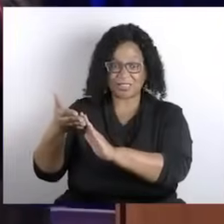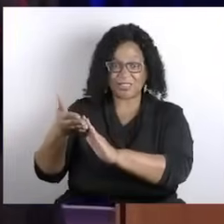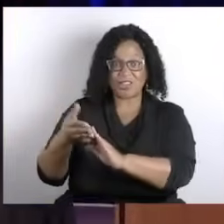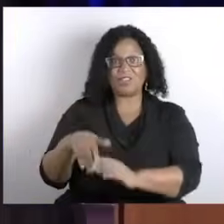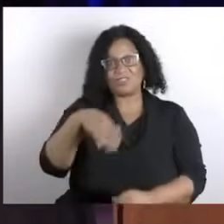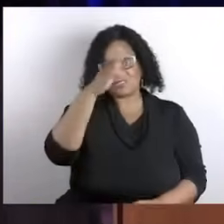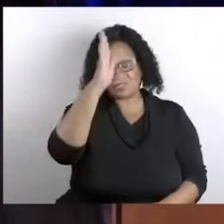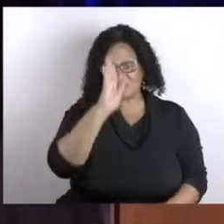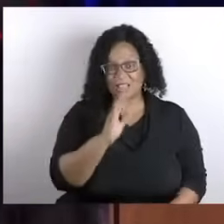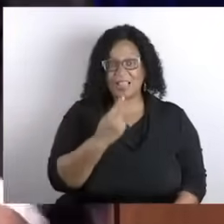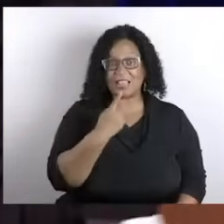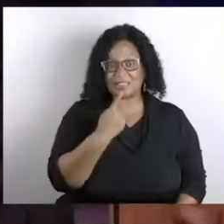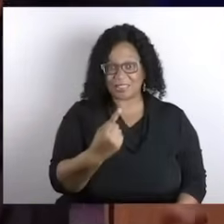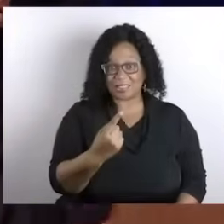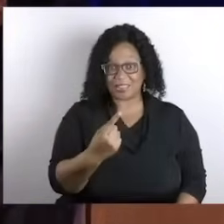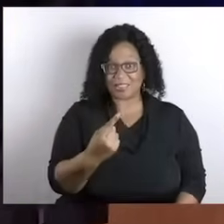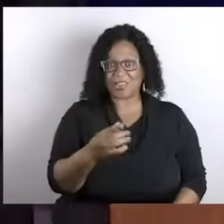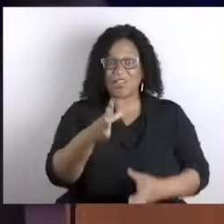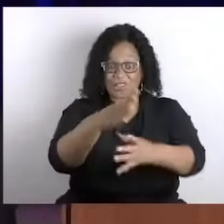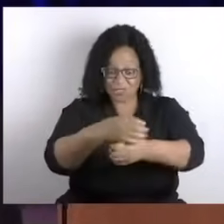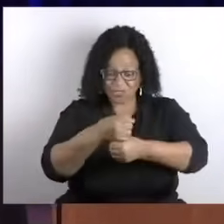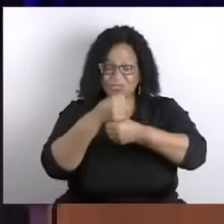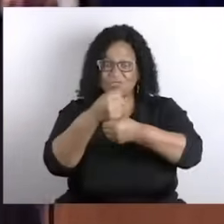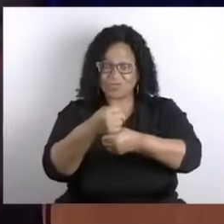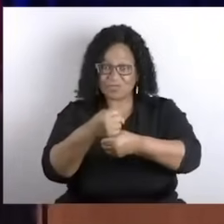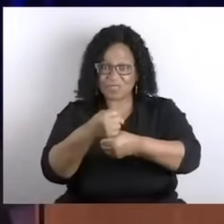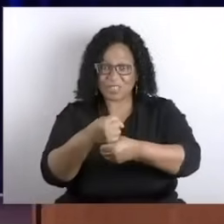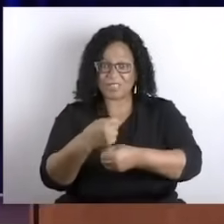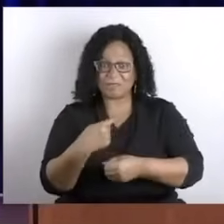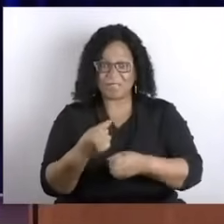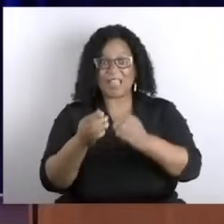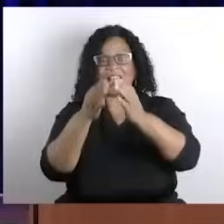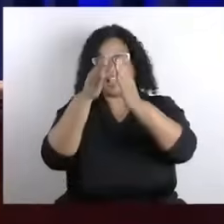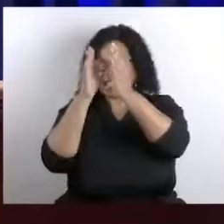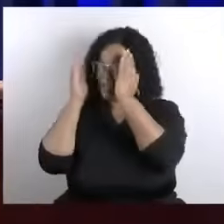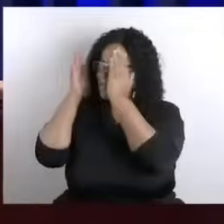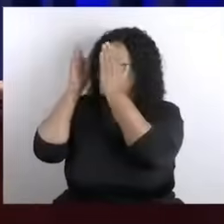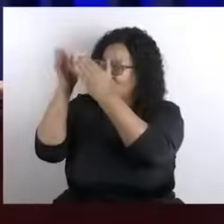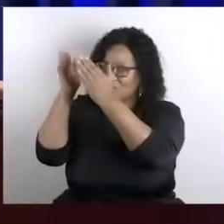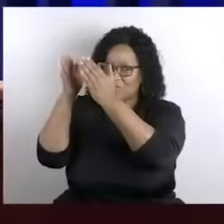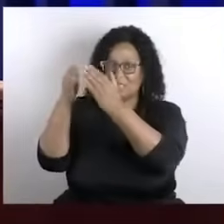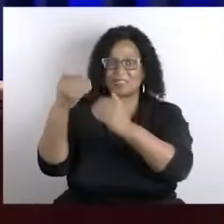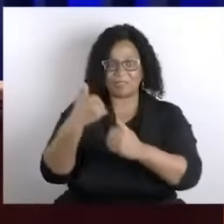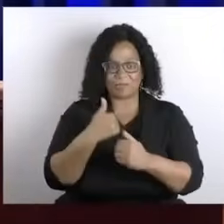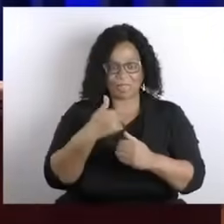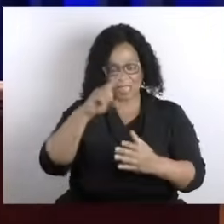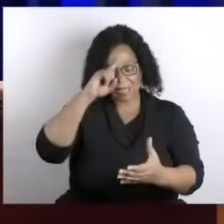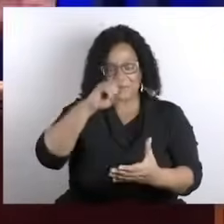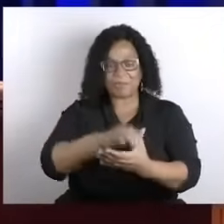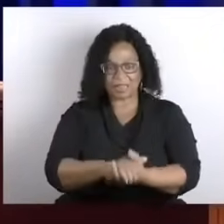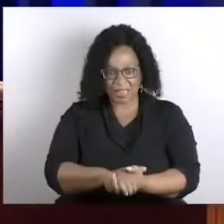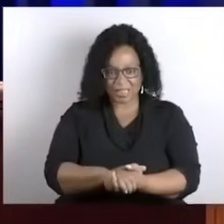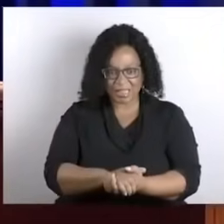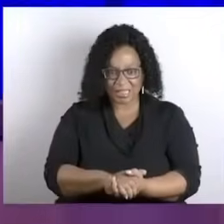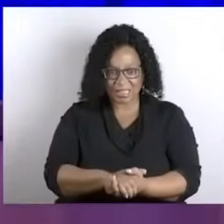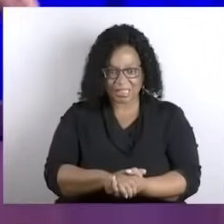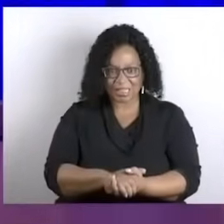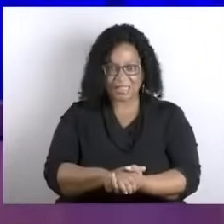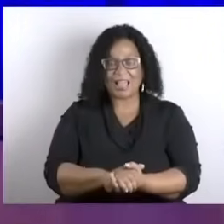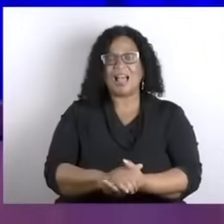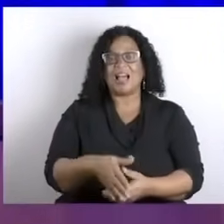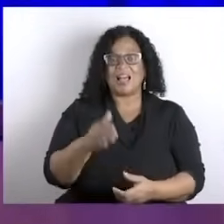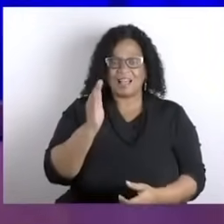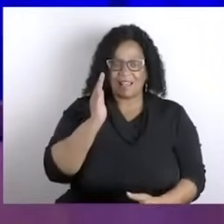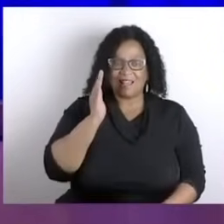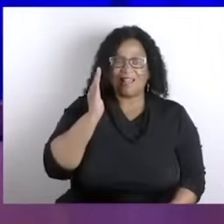here, if you trust me, if you concentrate on me, if you believe in me, at some point